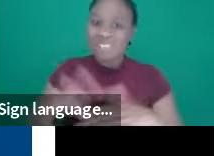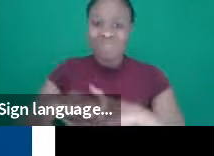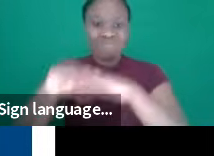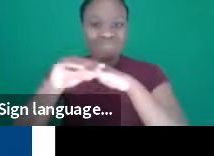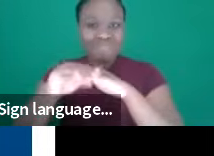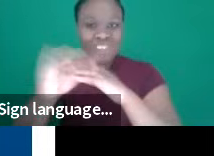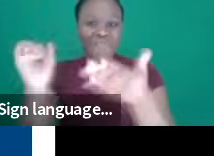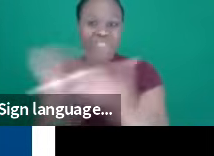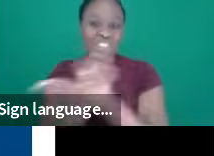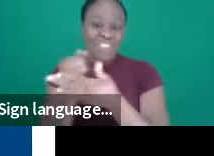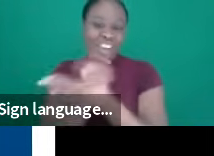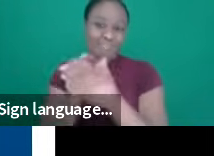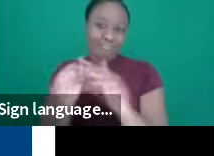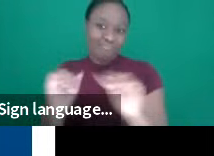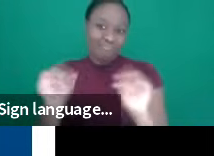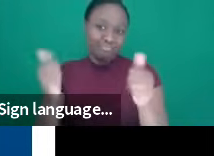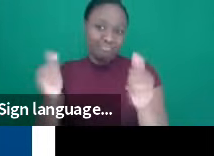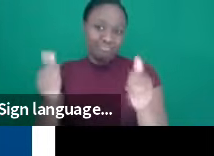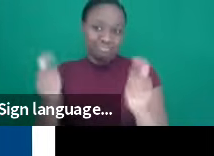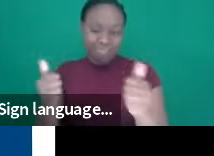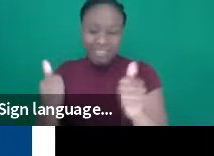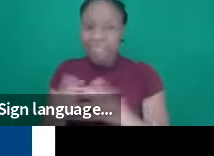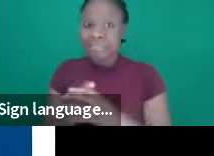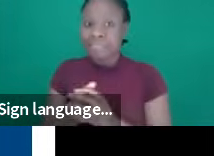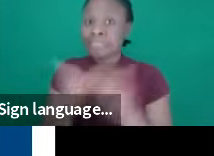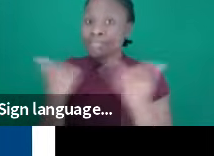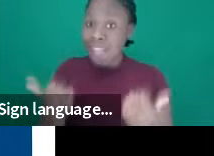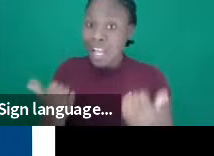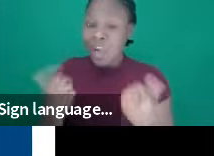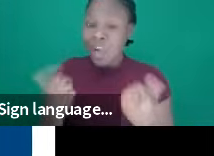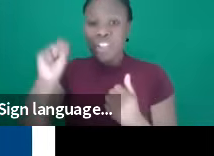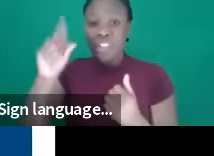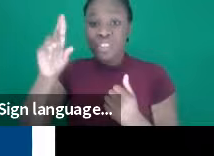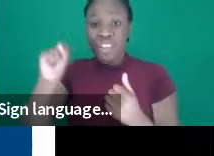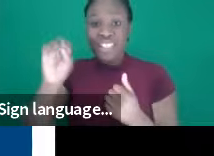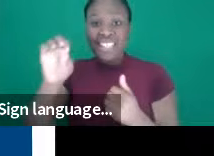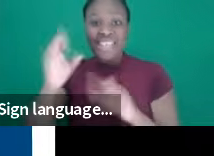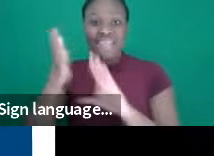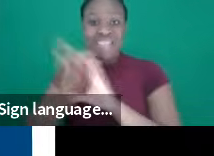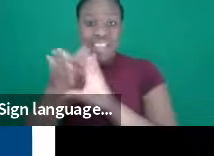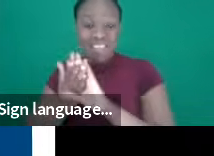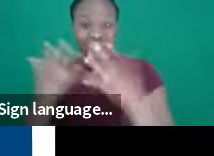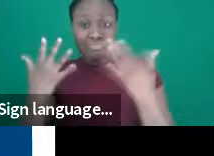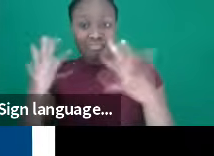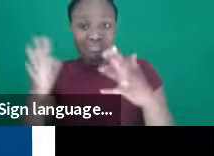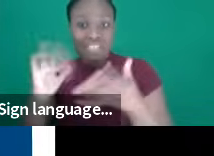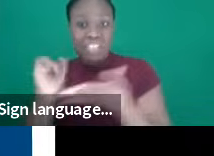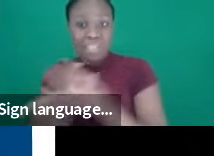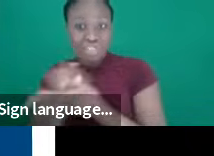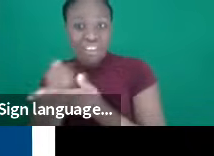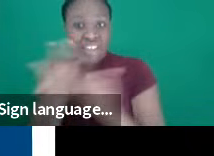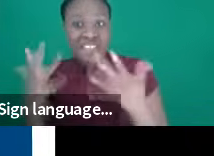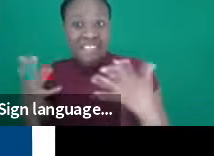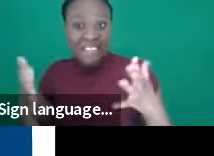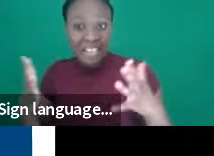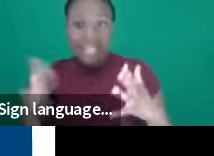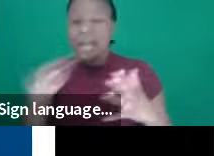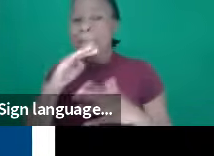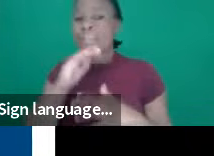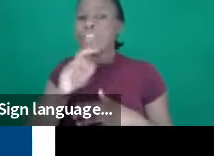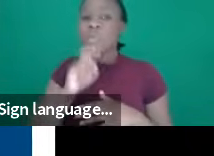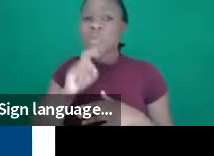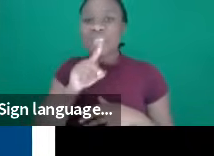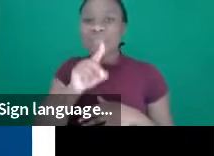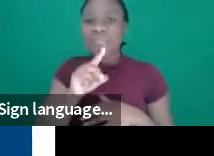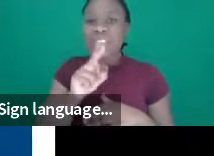Now that you have successfully registered for e-filing, the next step is to log in for the first time using the username and password